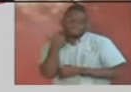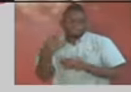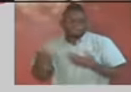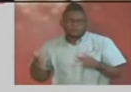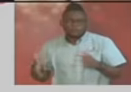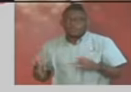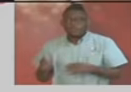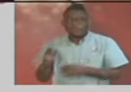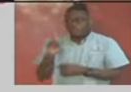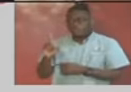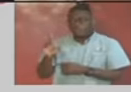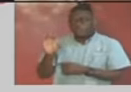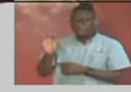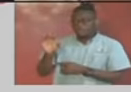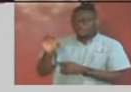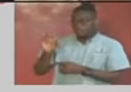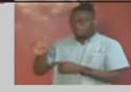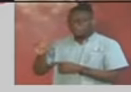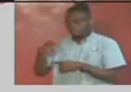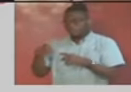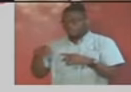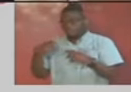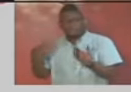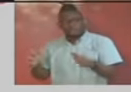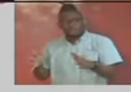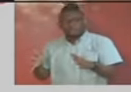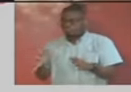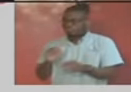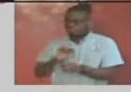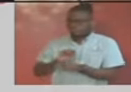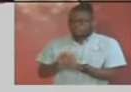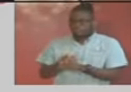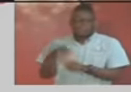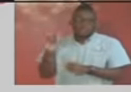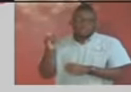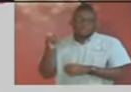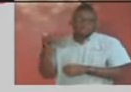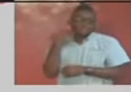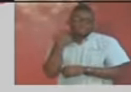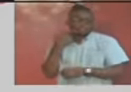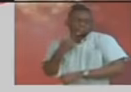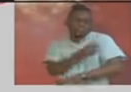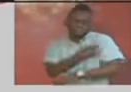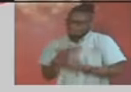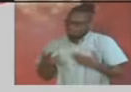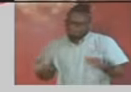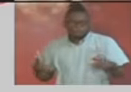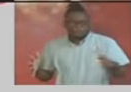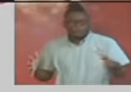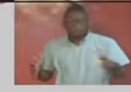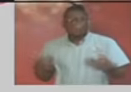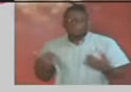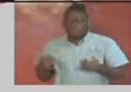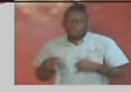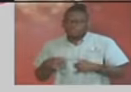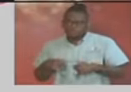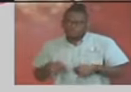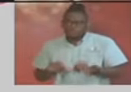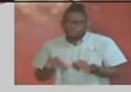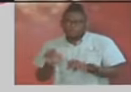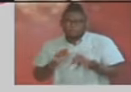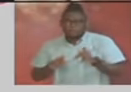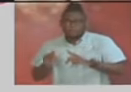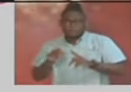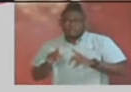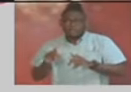The total amount of persons that they have to get to remaining will be about 800 to 900 persons in terms of the actual